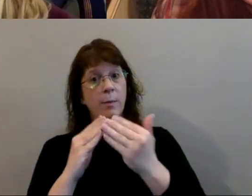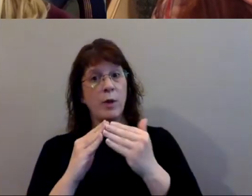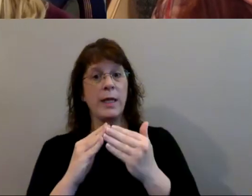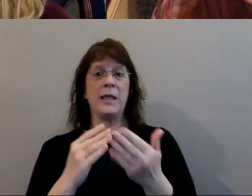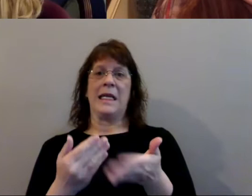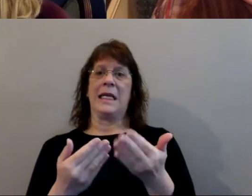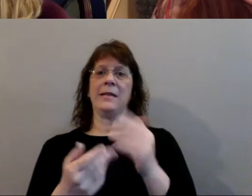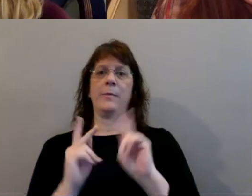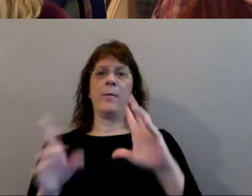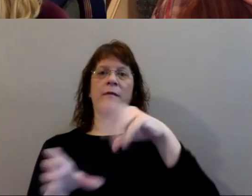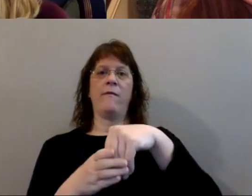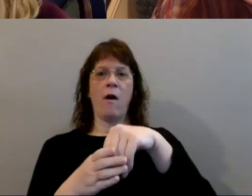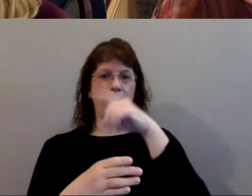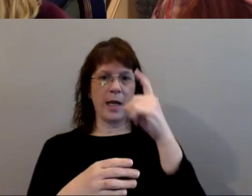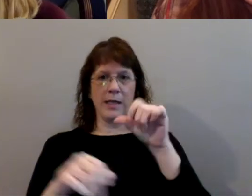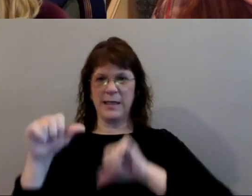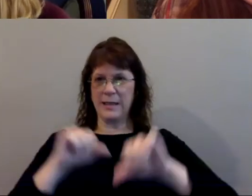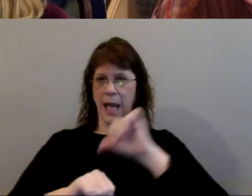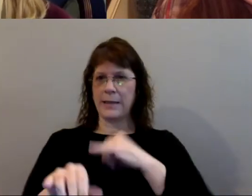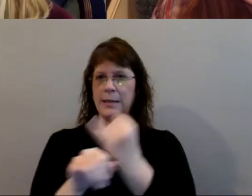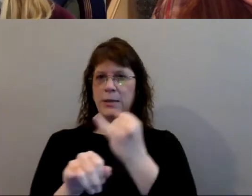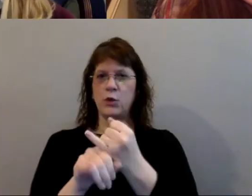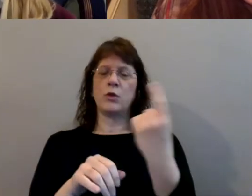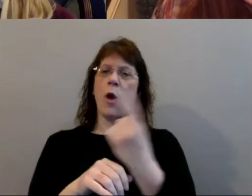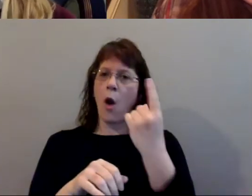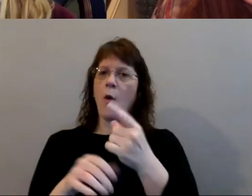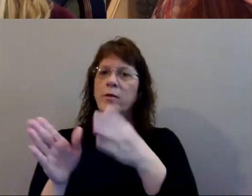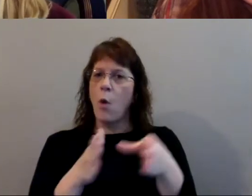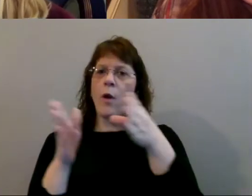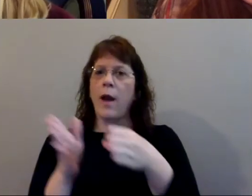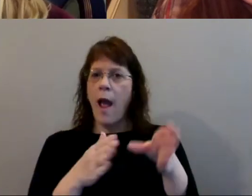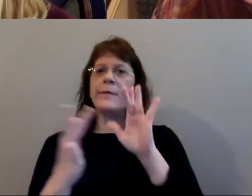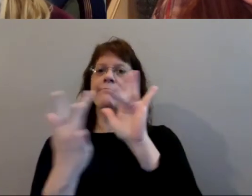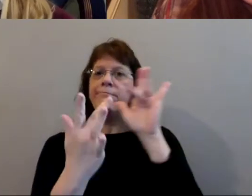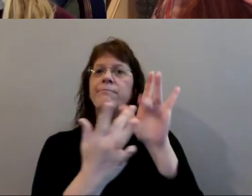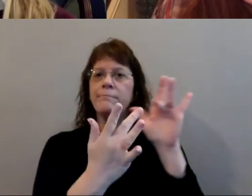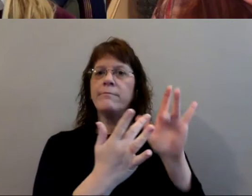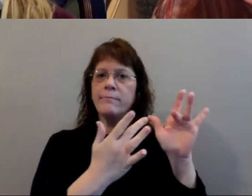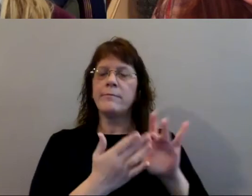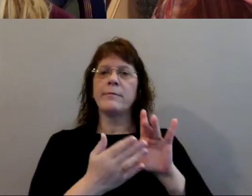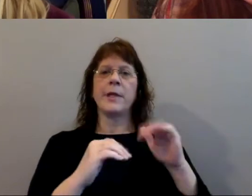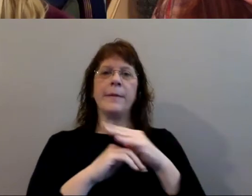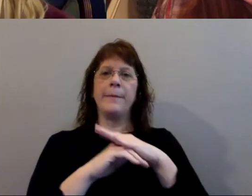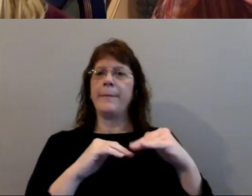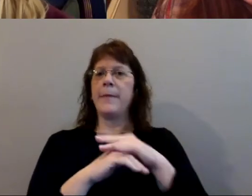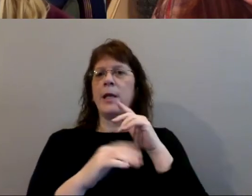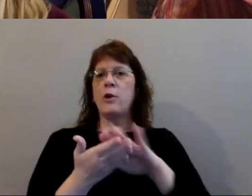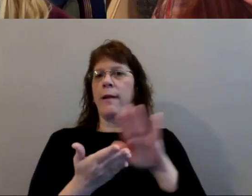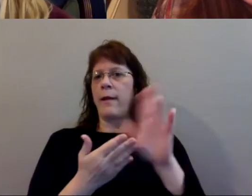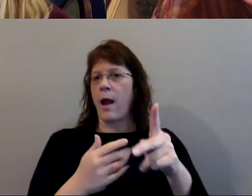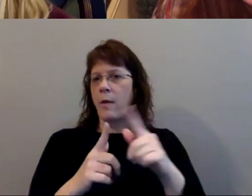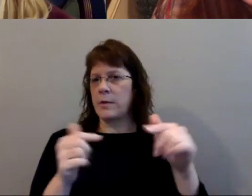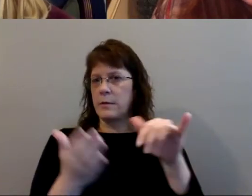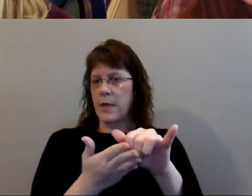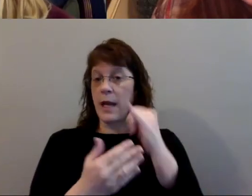to get involved because there's just the science institution constantly organizing outreach and beach cleanups and stuff like that. So if you are